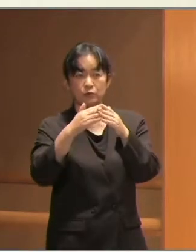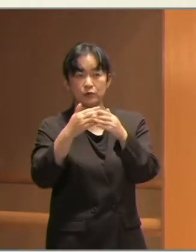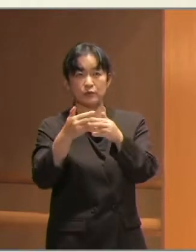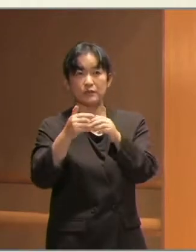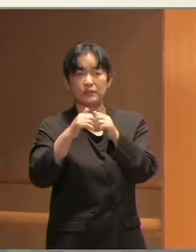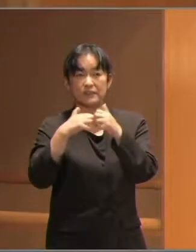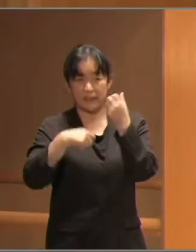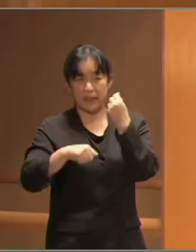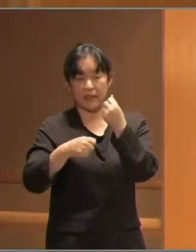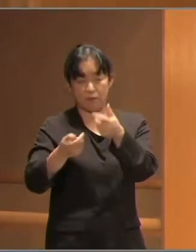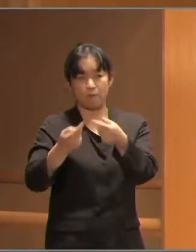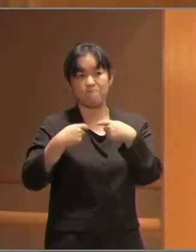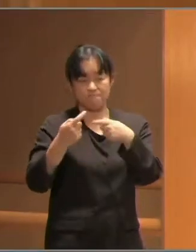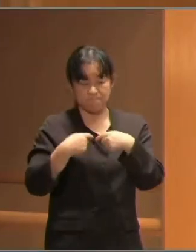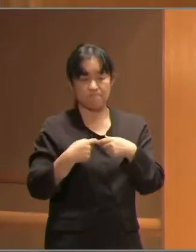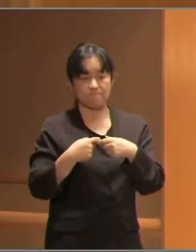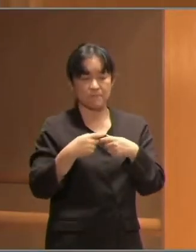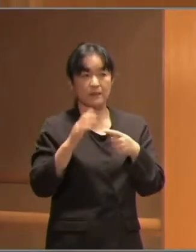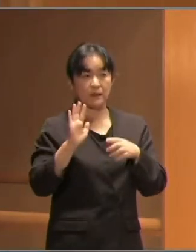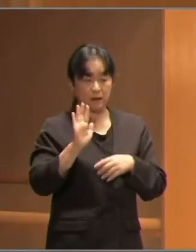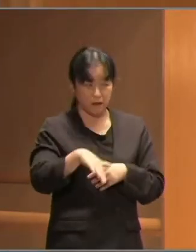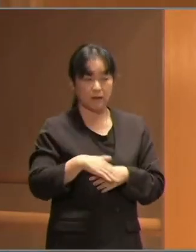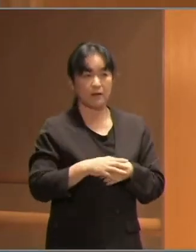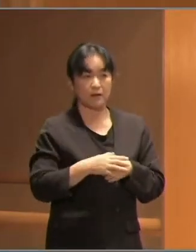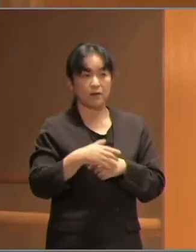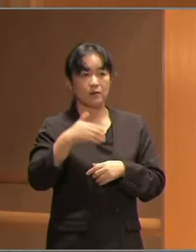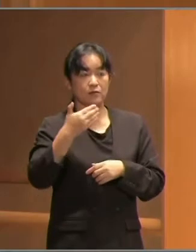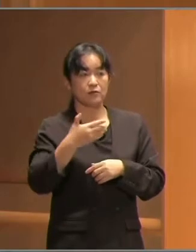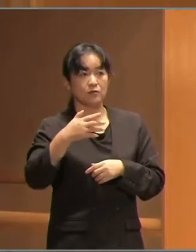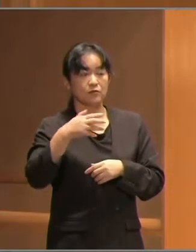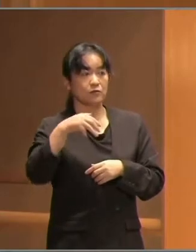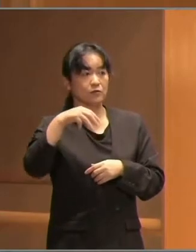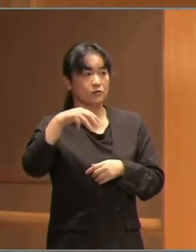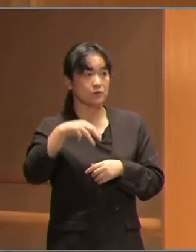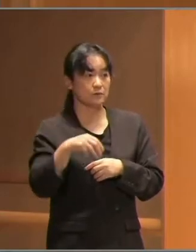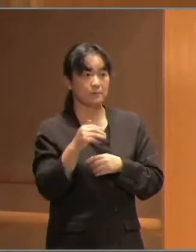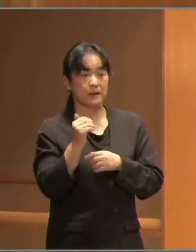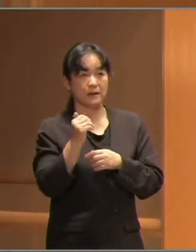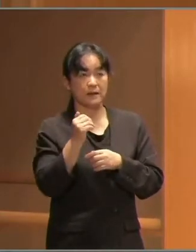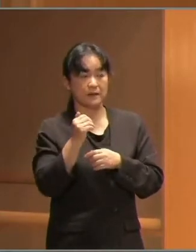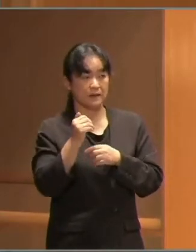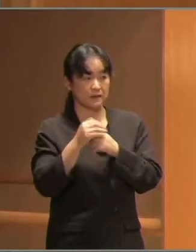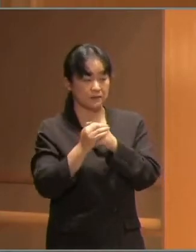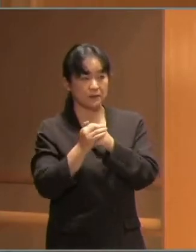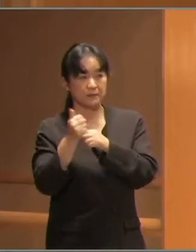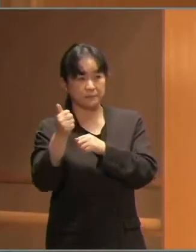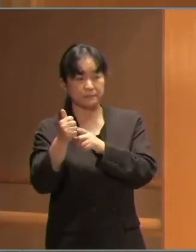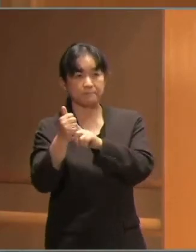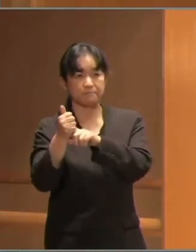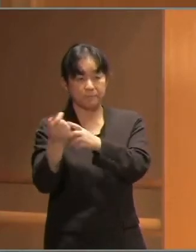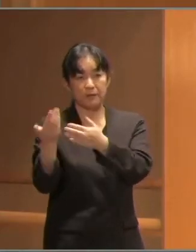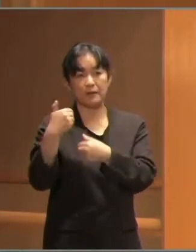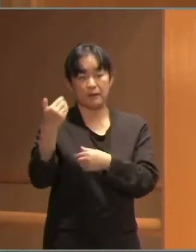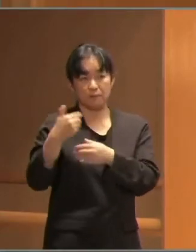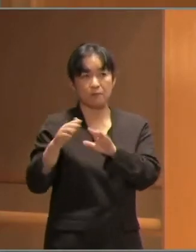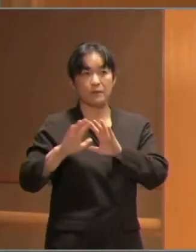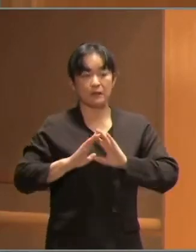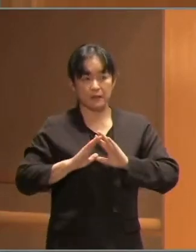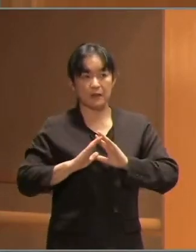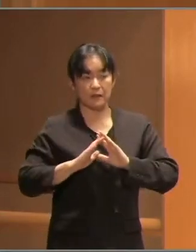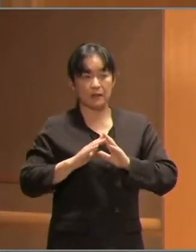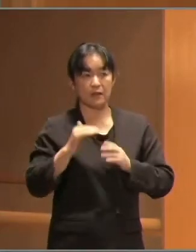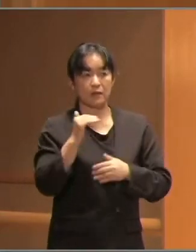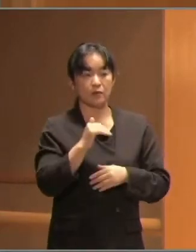later he also took a consigned project from architect Kengo Kuma. After establishing his own paper